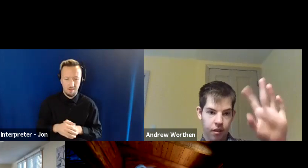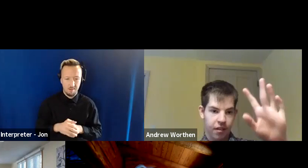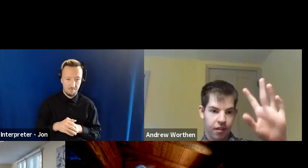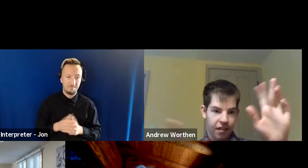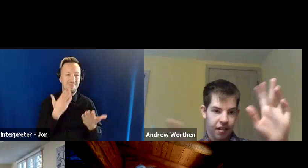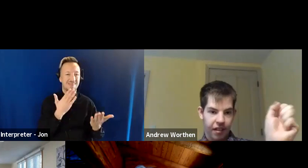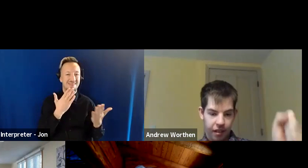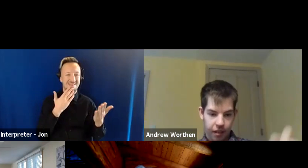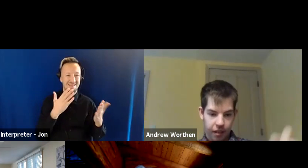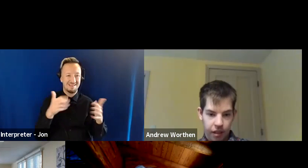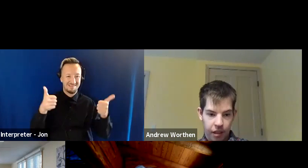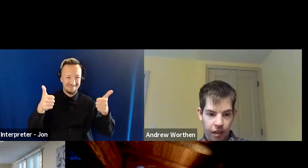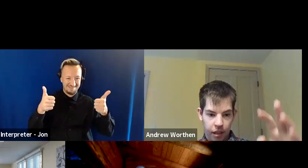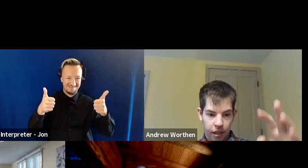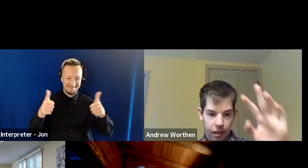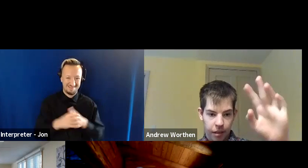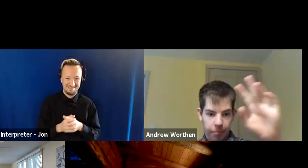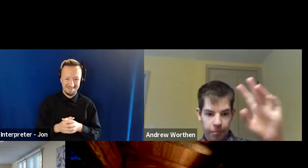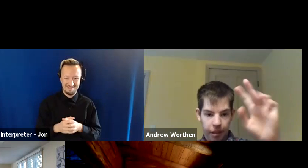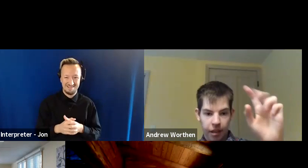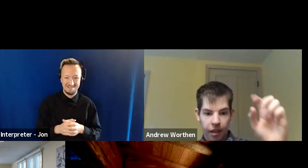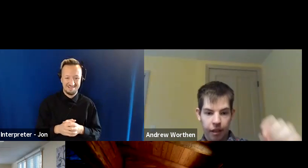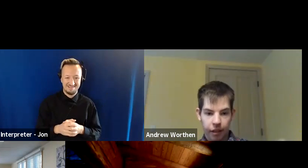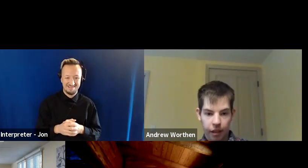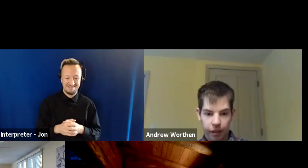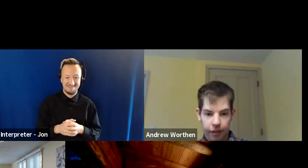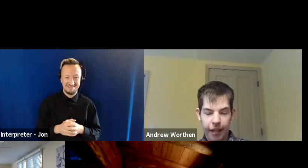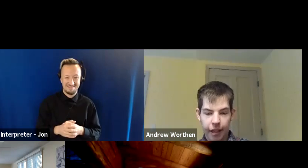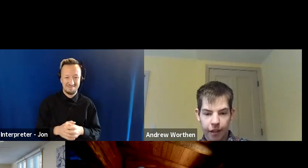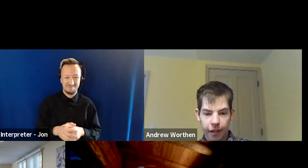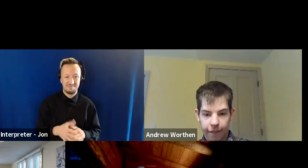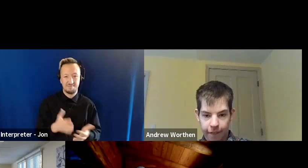Thank you, Thank you, everybody. guys. everybody. Stay safe. Thanks, everybody.